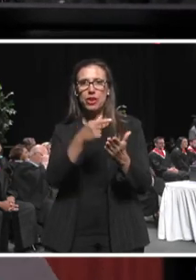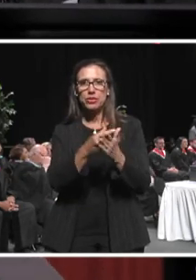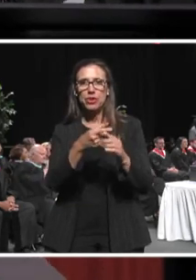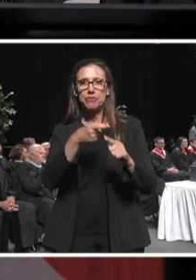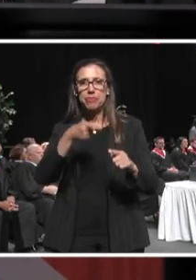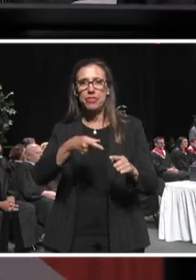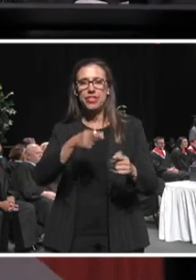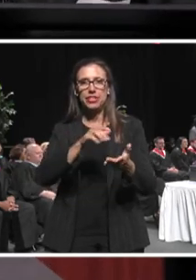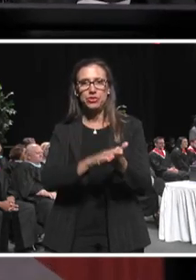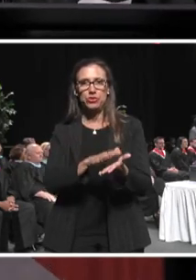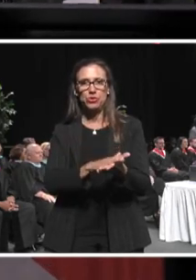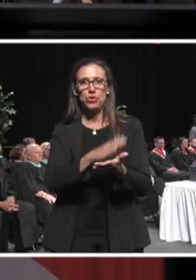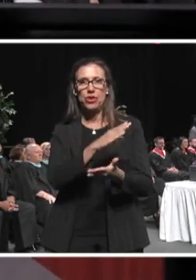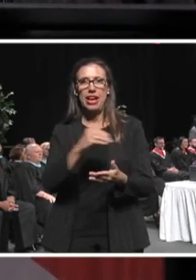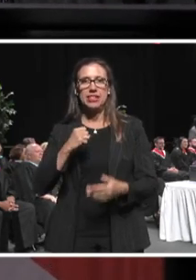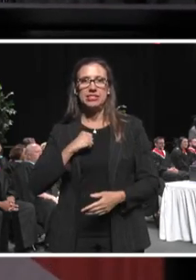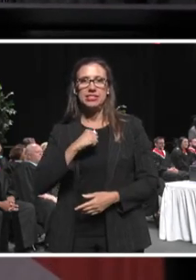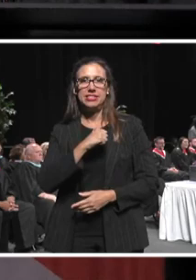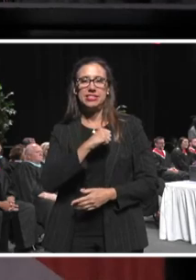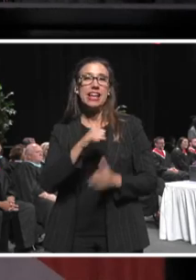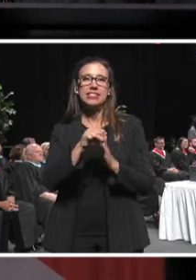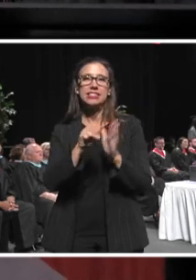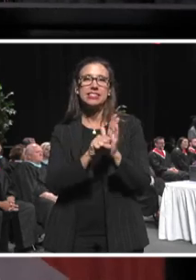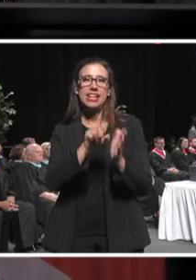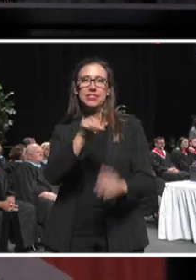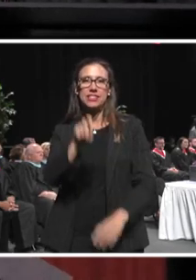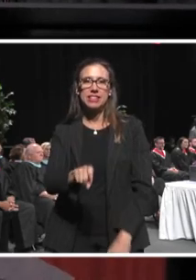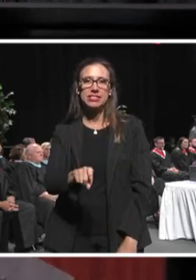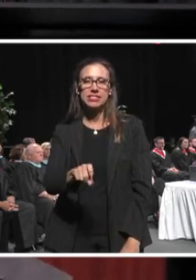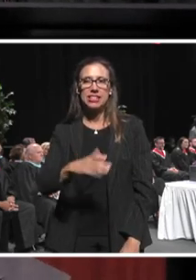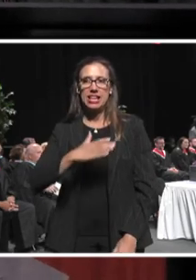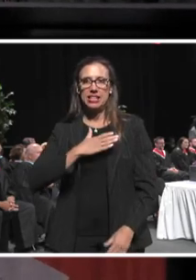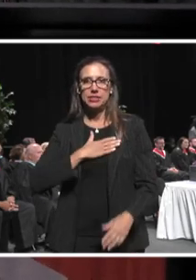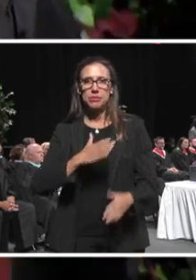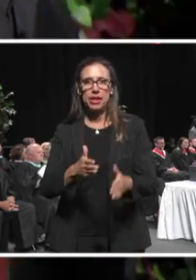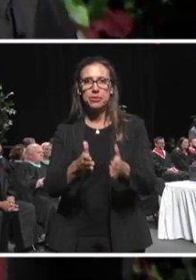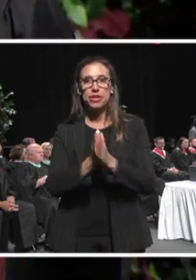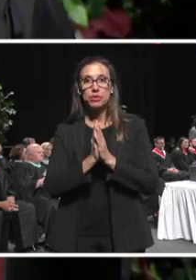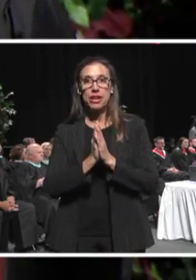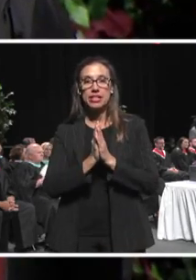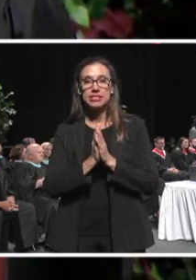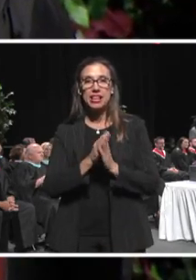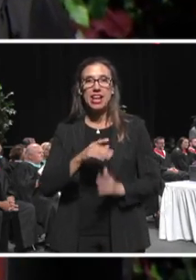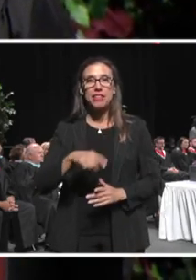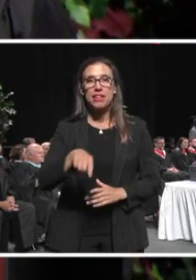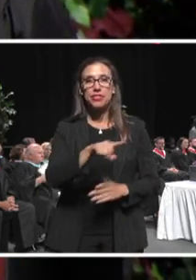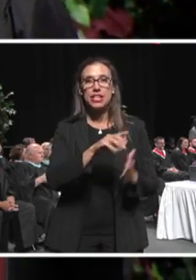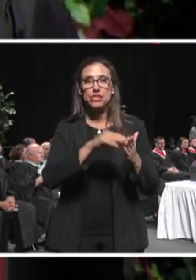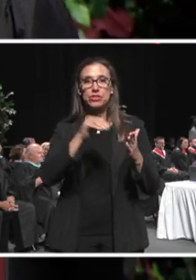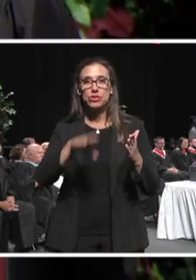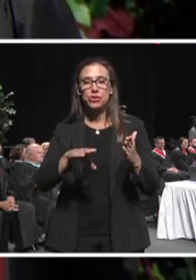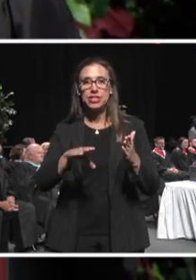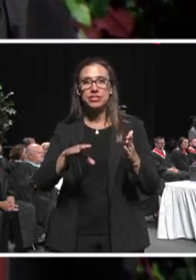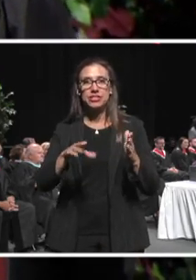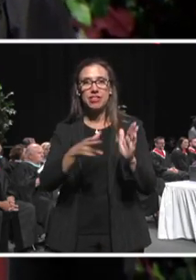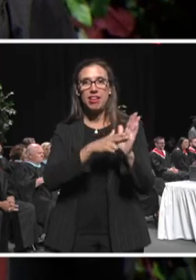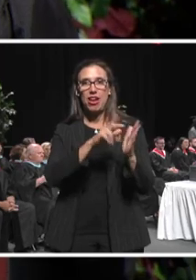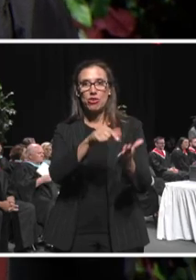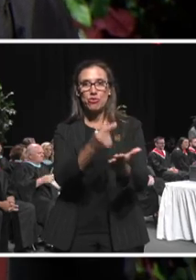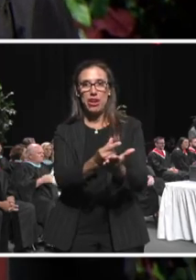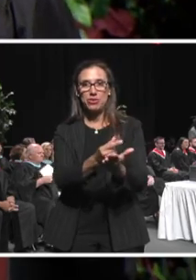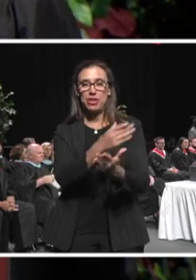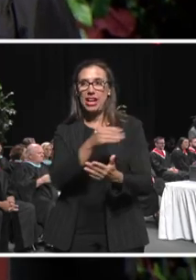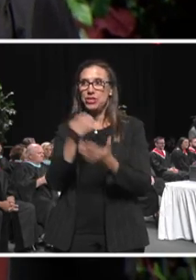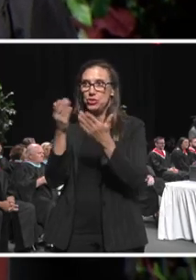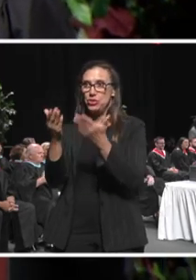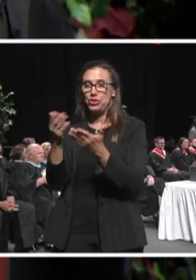this institution and the state of Texas. It is my request that these students be graduated and that you,